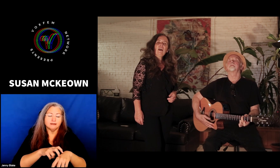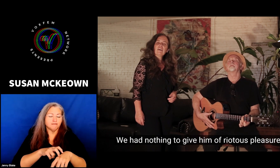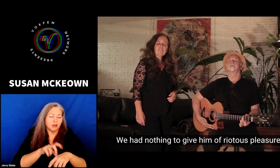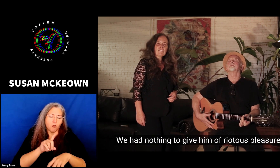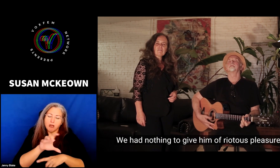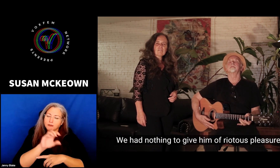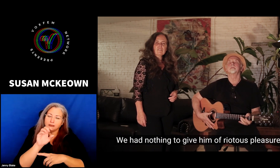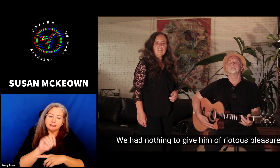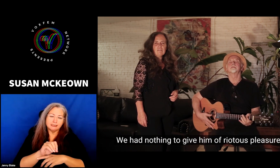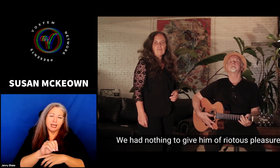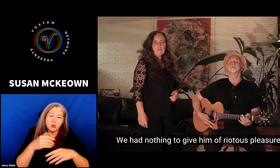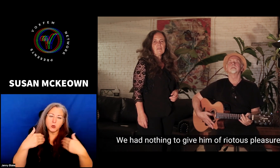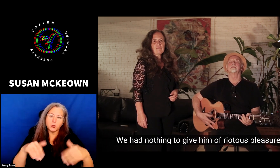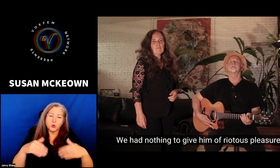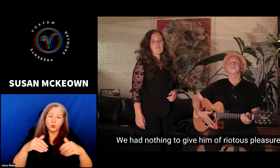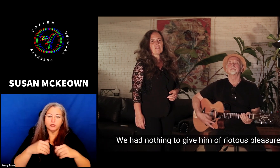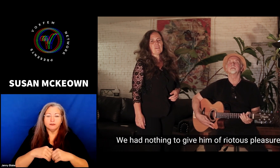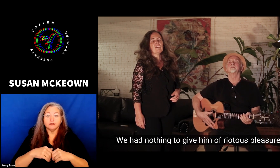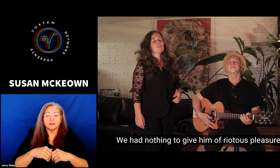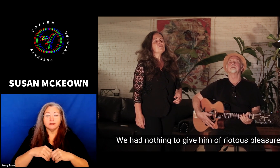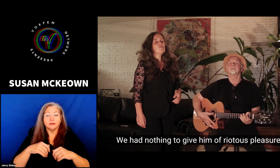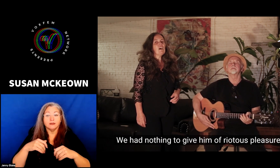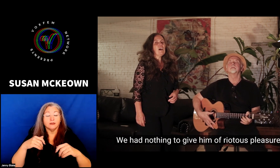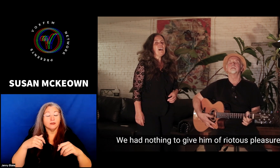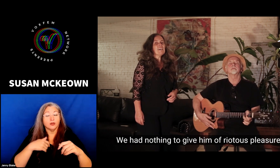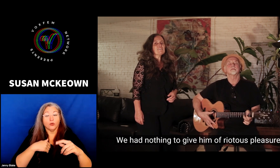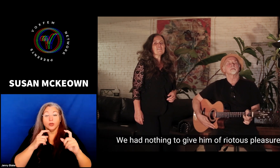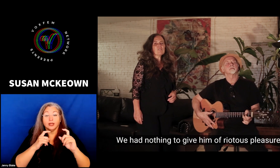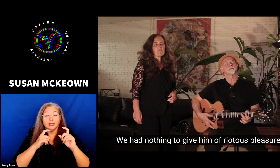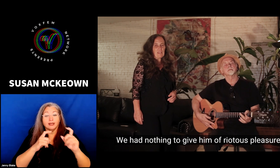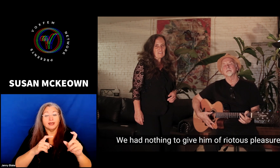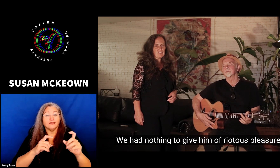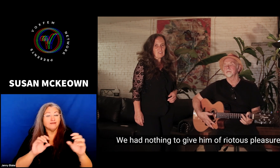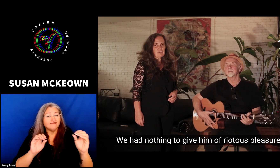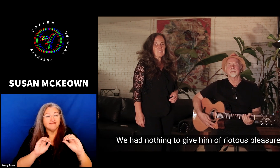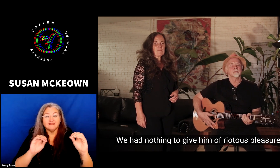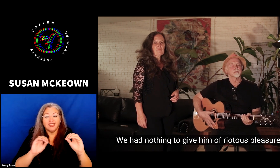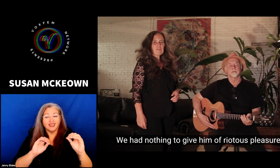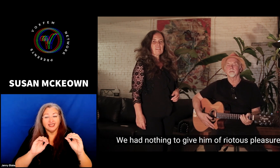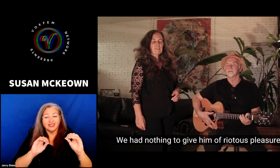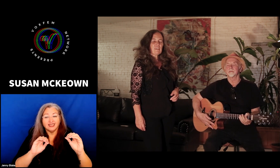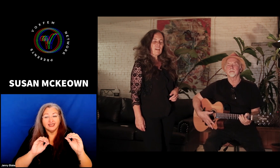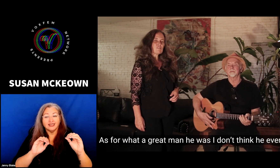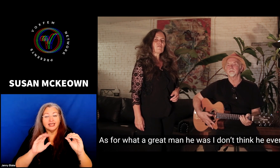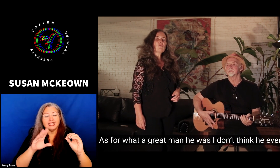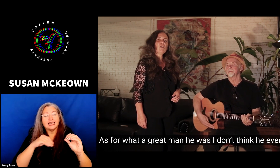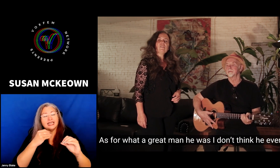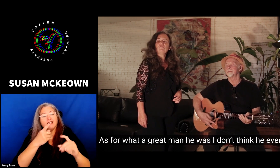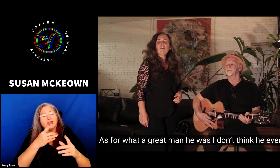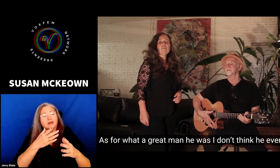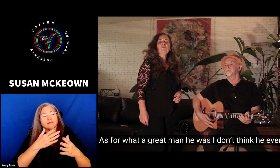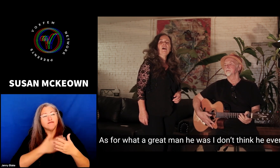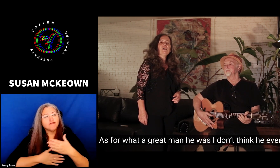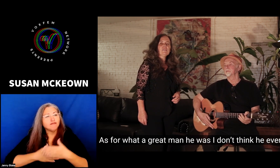We had nothing to give him of riotous pleasure. As for